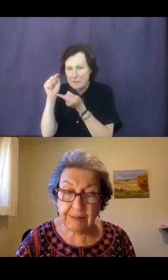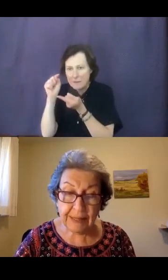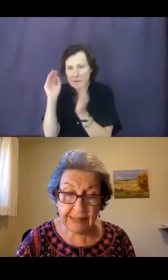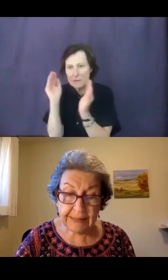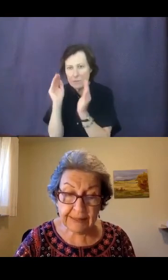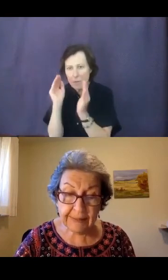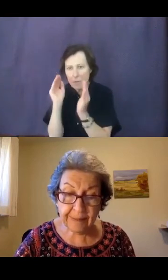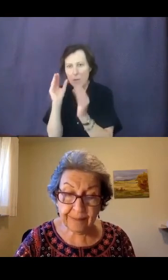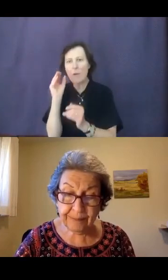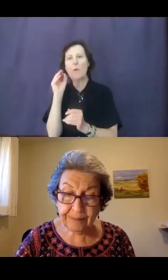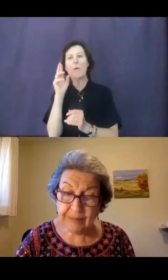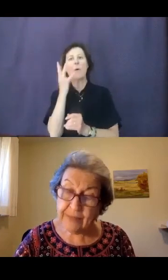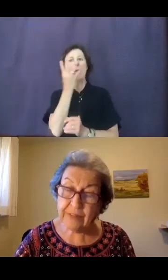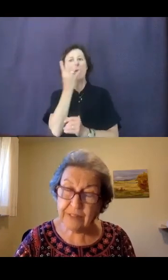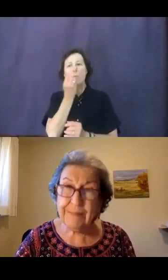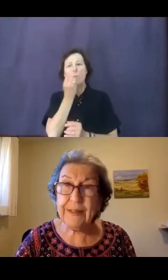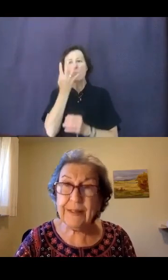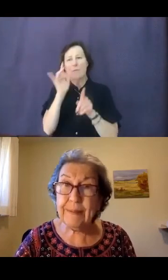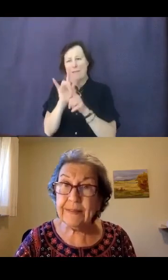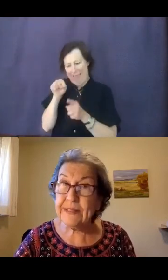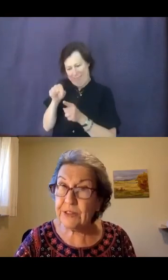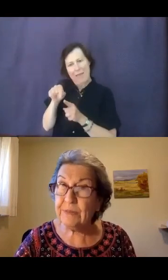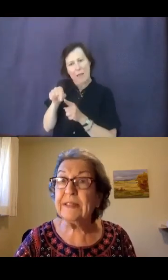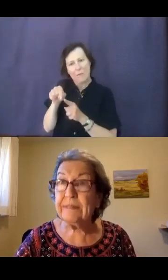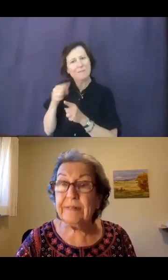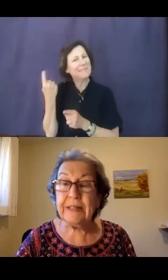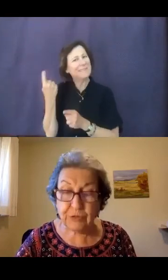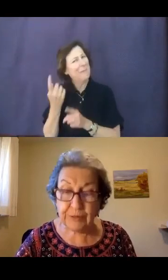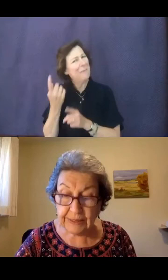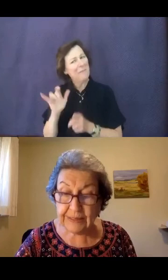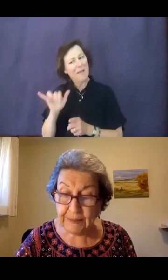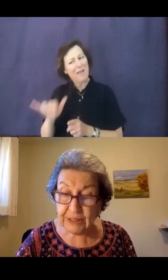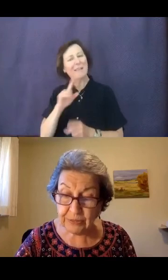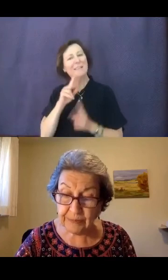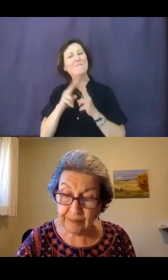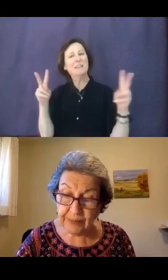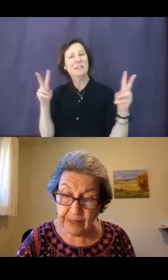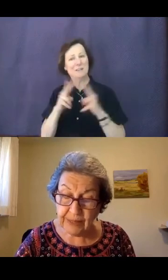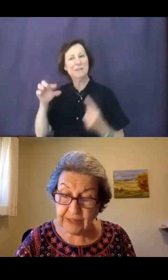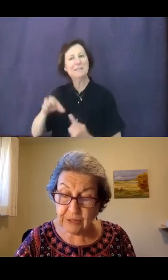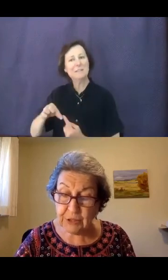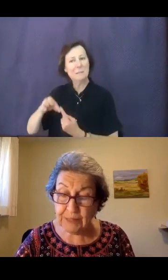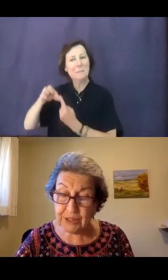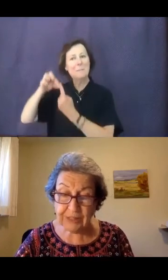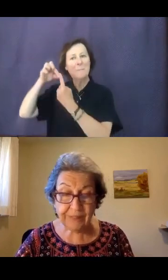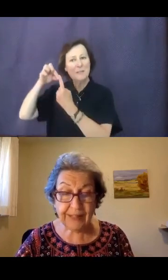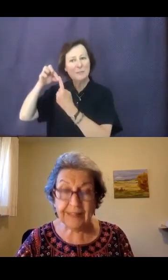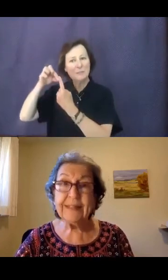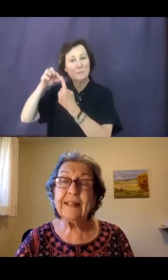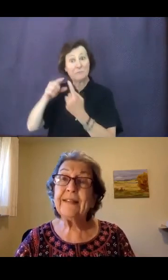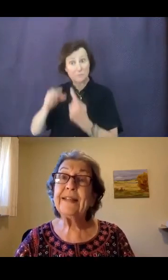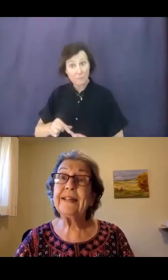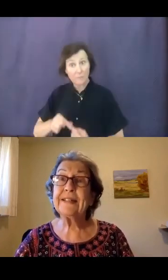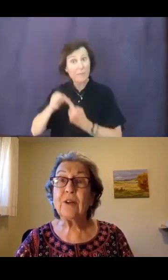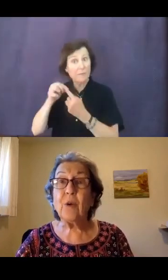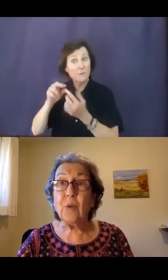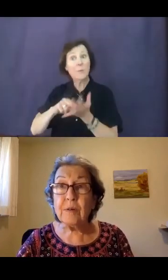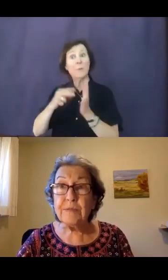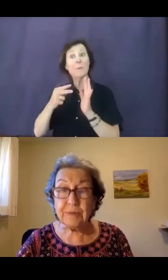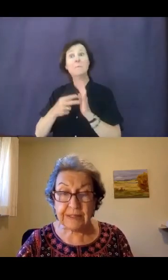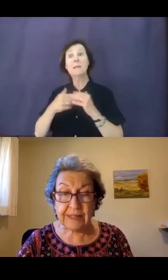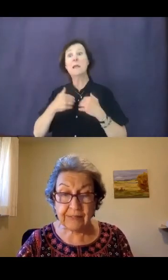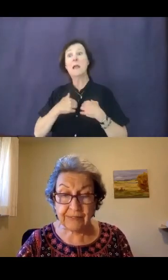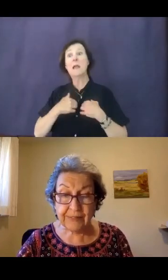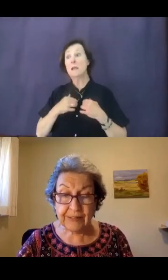beautifully made. There's something about this one that is really special. So special, in fact, that it has a whole room